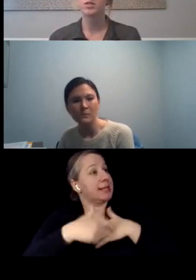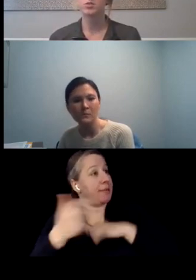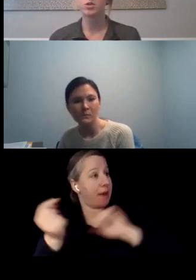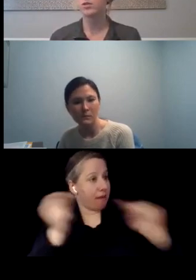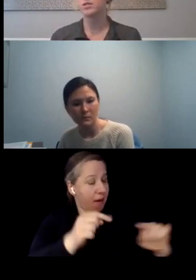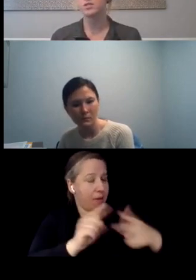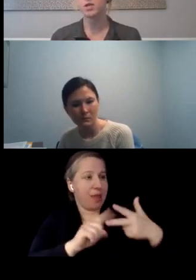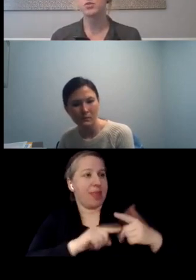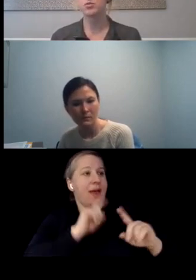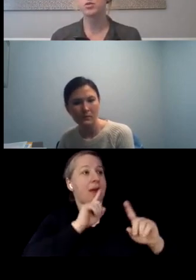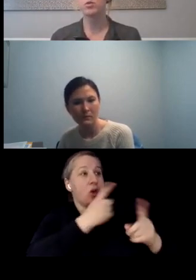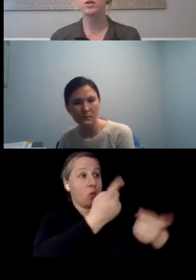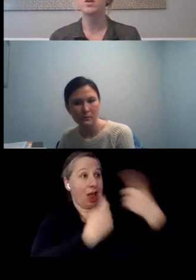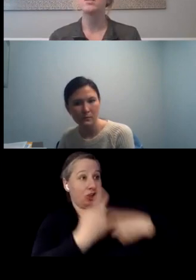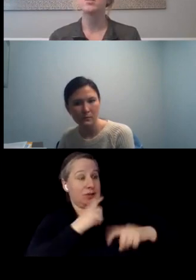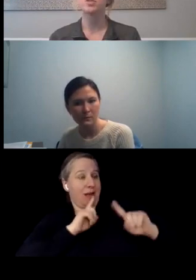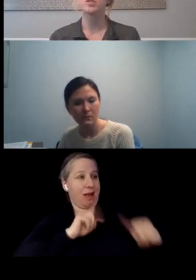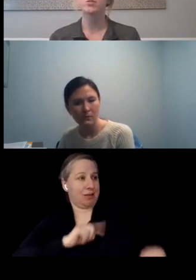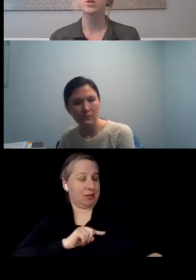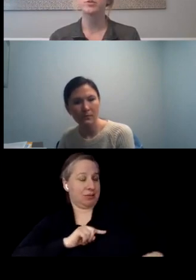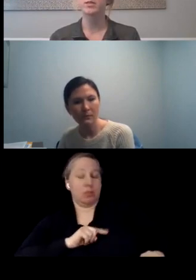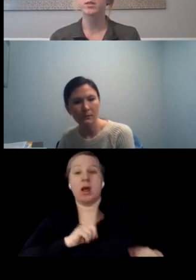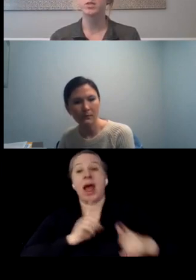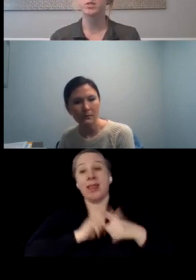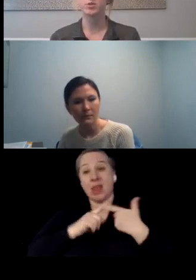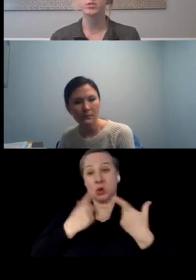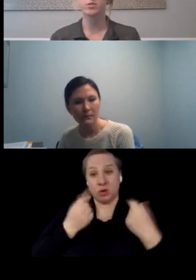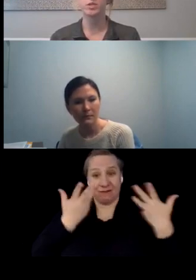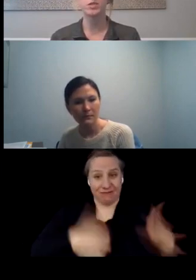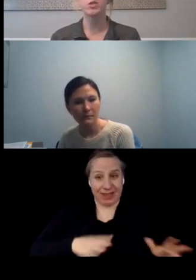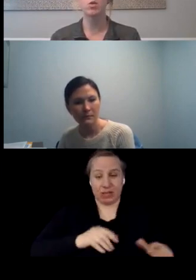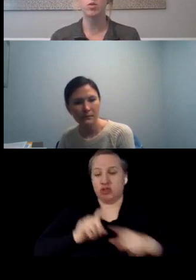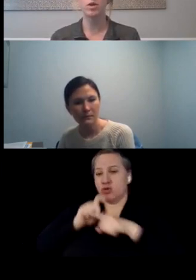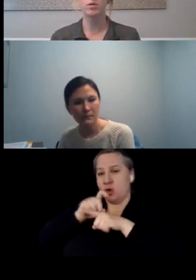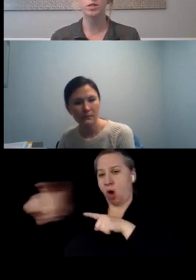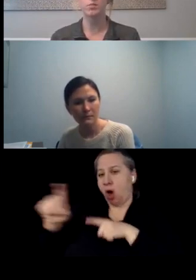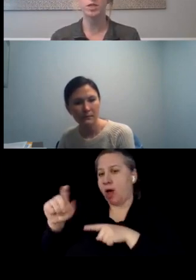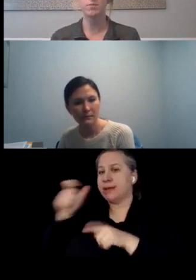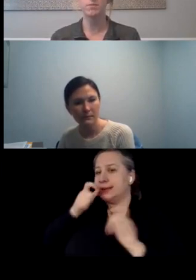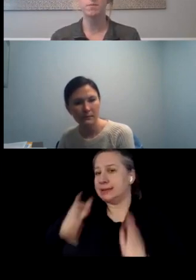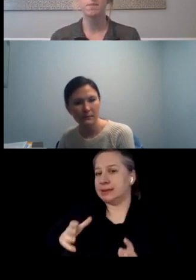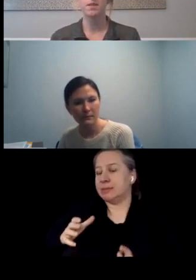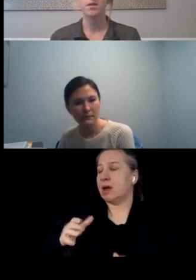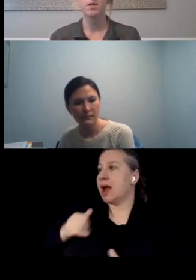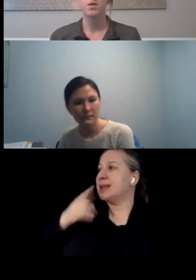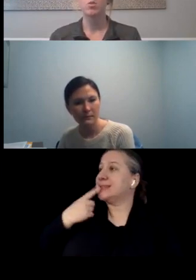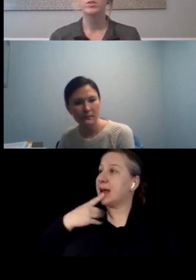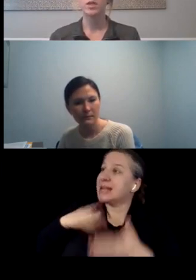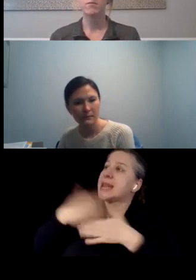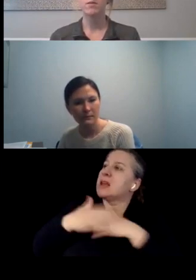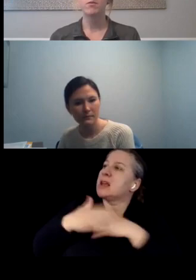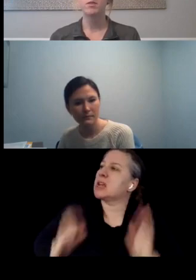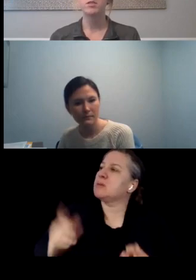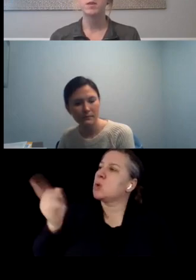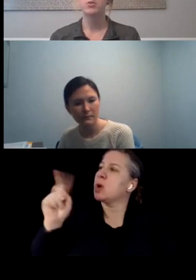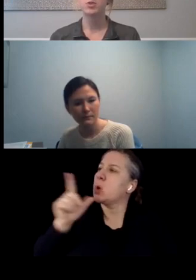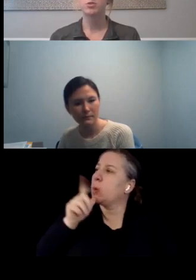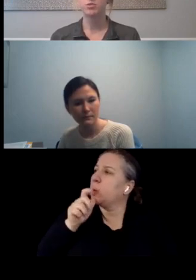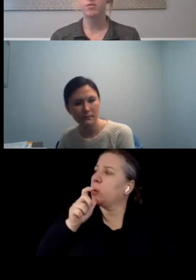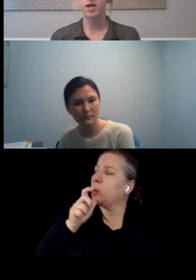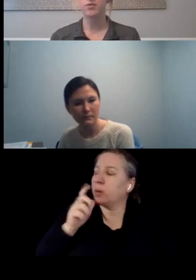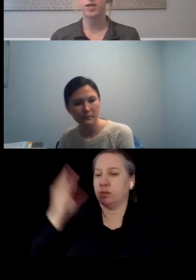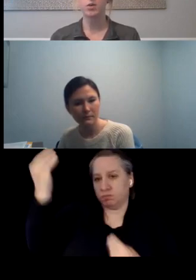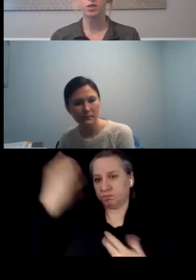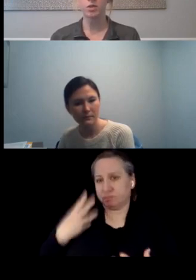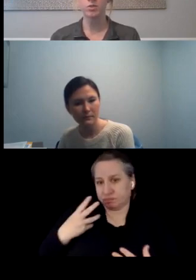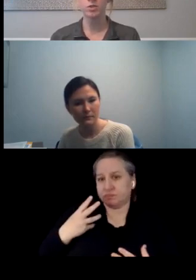call the customer or the dispatcher real quick to just see what your next customer is going to be or where they're going to be. Once you have that from the dispatcher, you